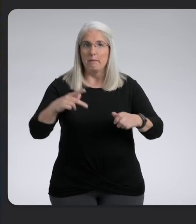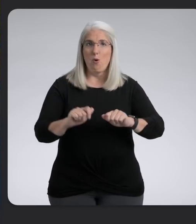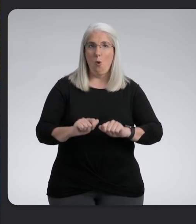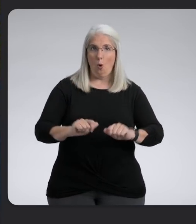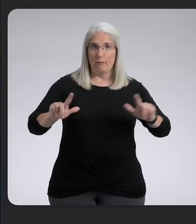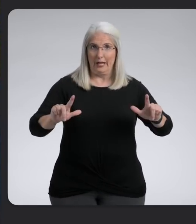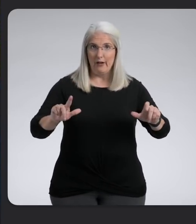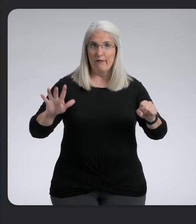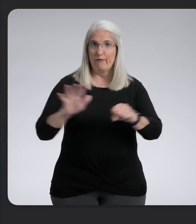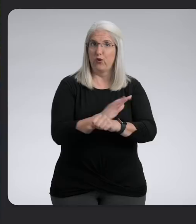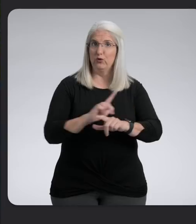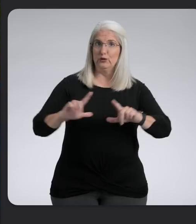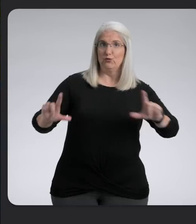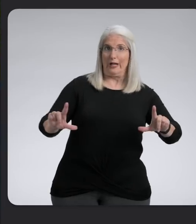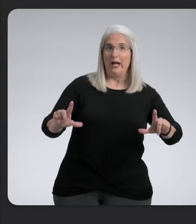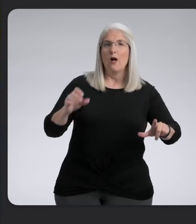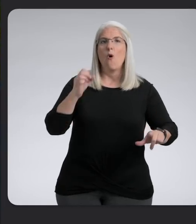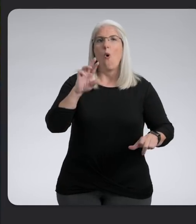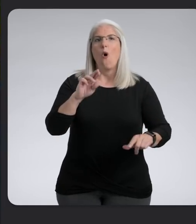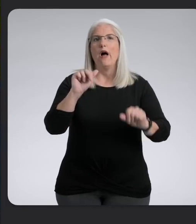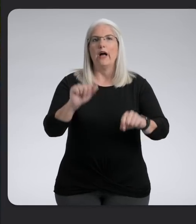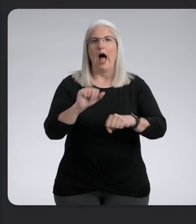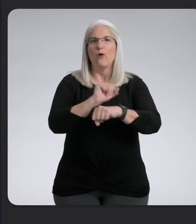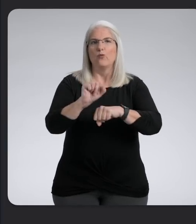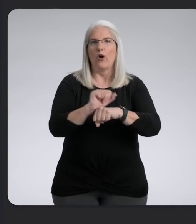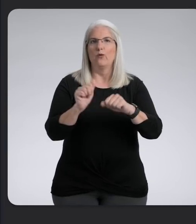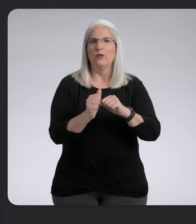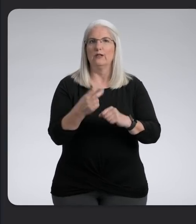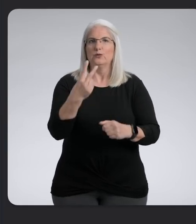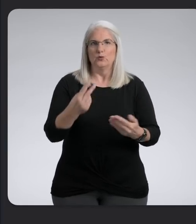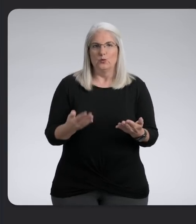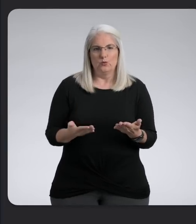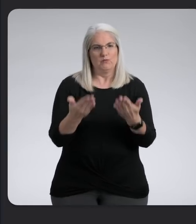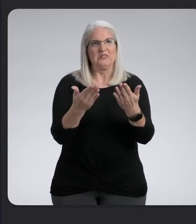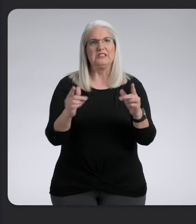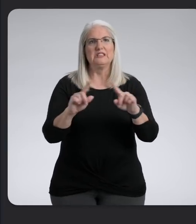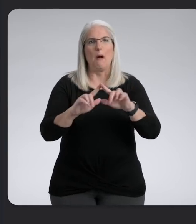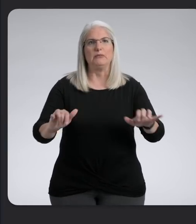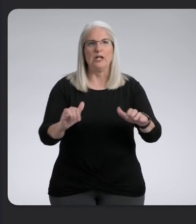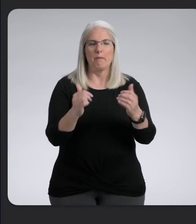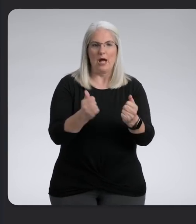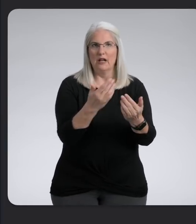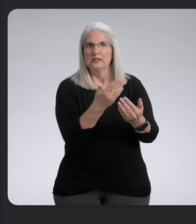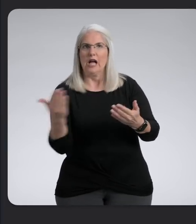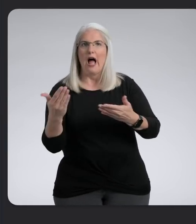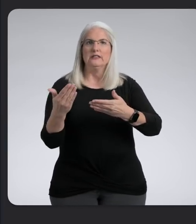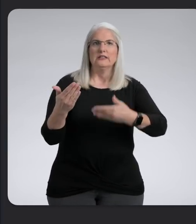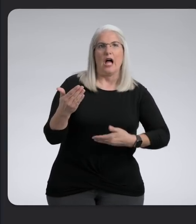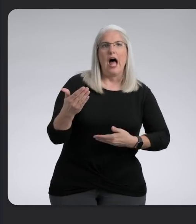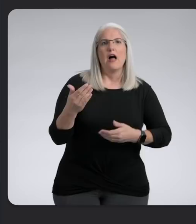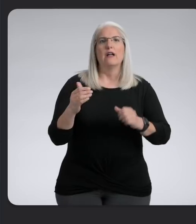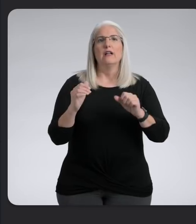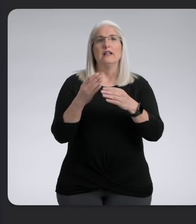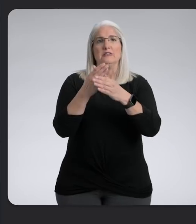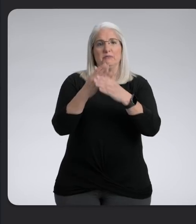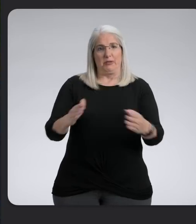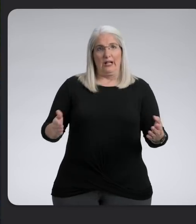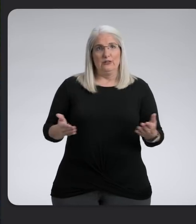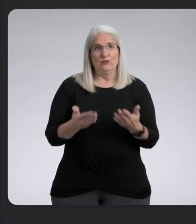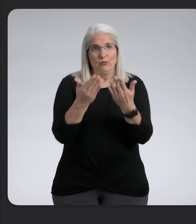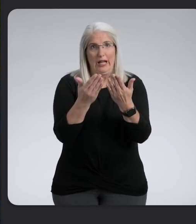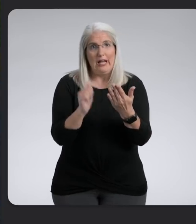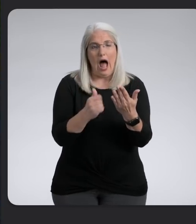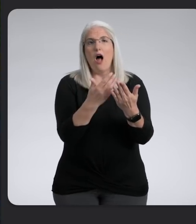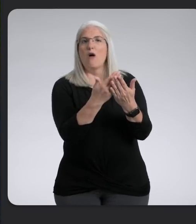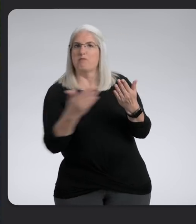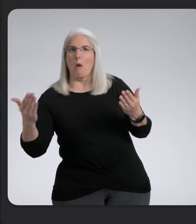apps at the same time by creating a split view or slide over. I'll tap on the split view icon, and the app slides to the edge of the screen, giving